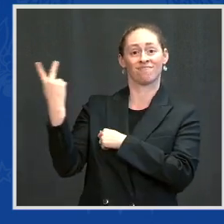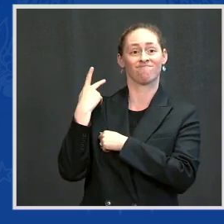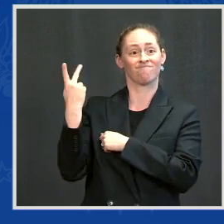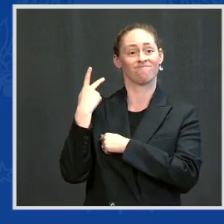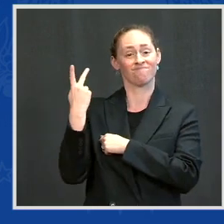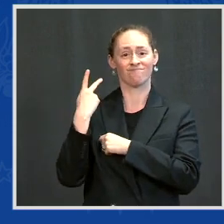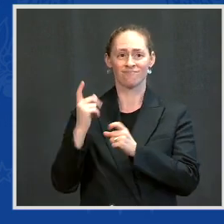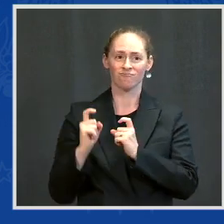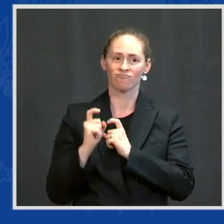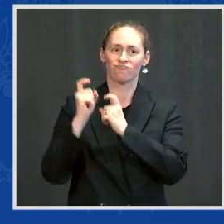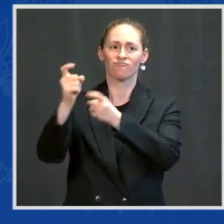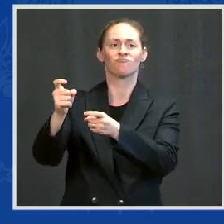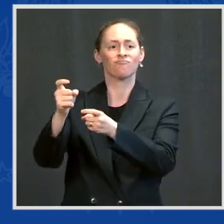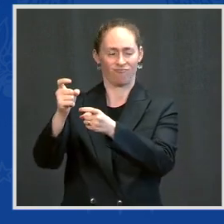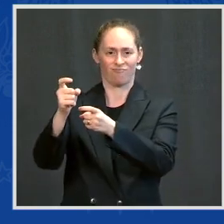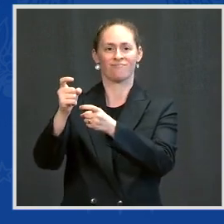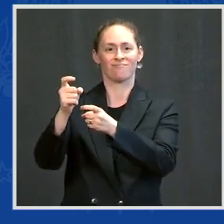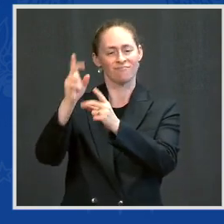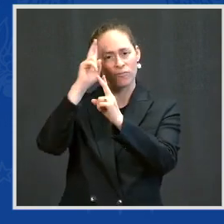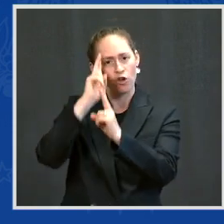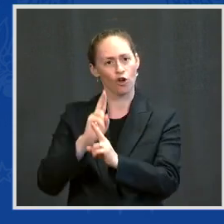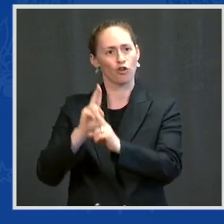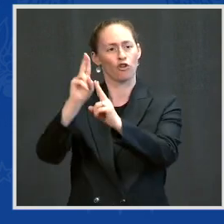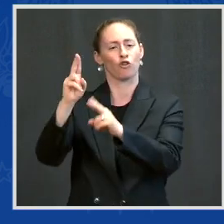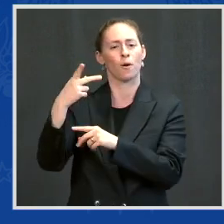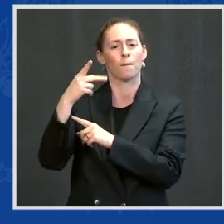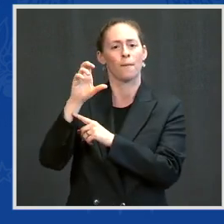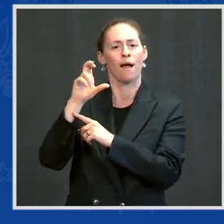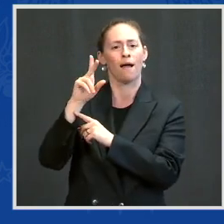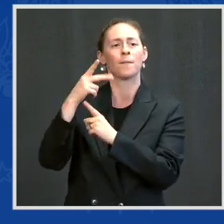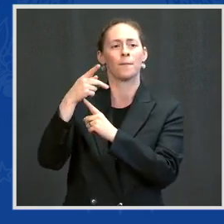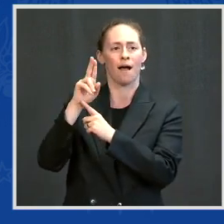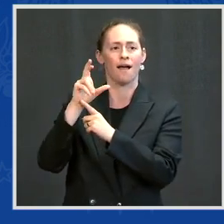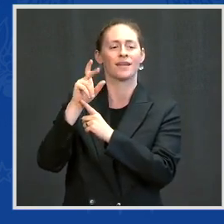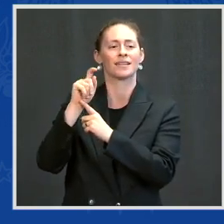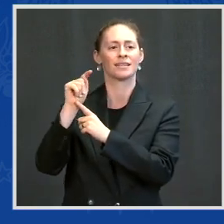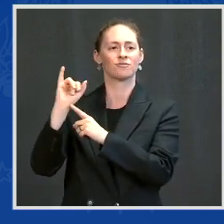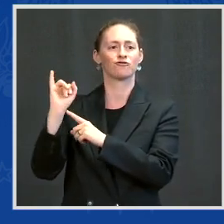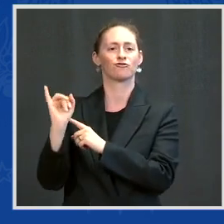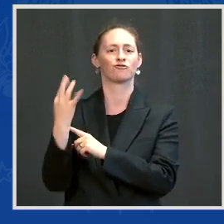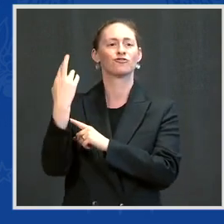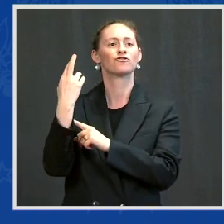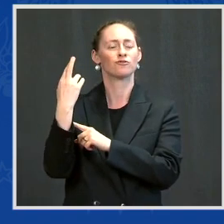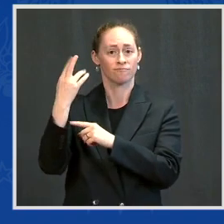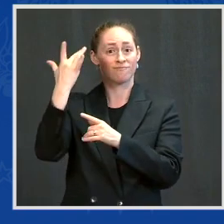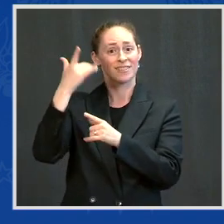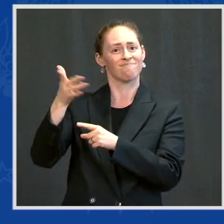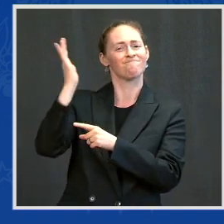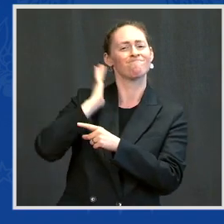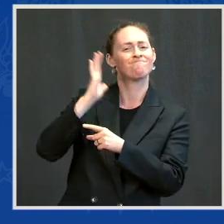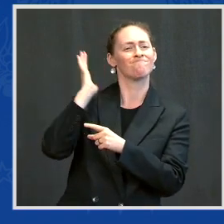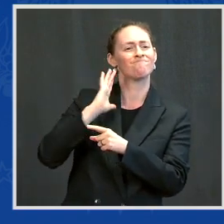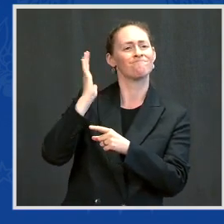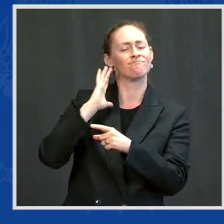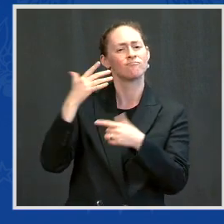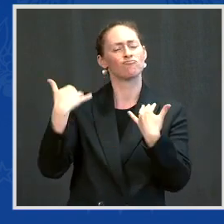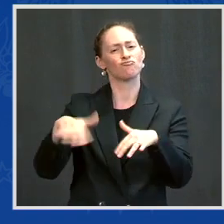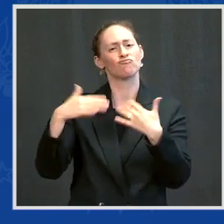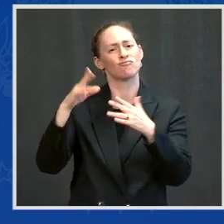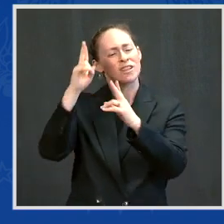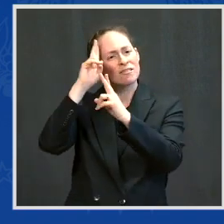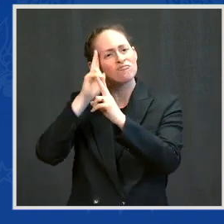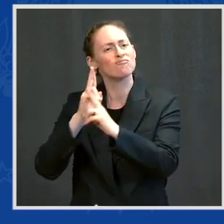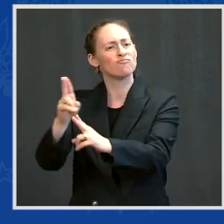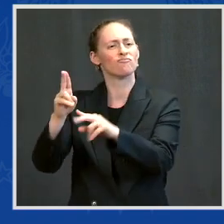Jr. Based on the ROK-U.S. alliance rooted in the noble sacrifices of our heroes, our two nations will